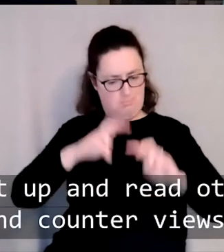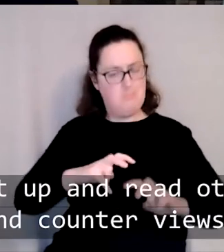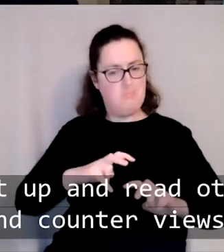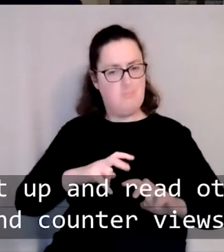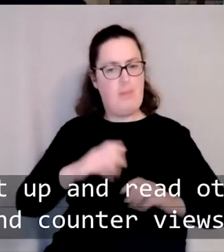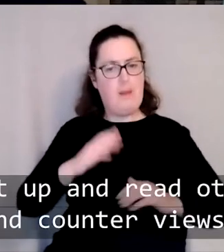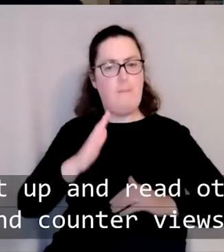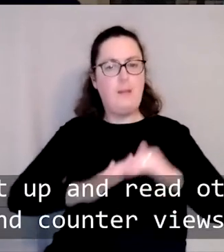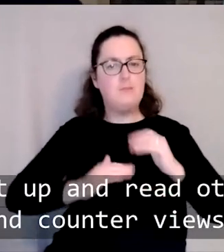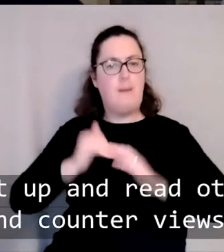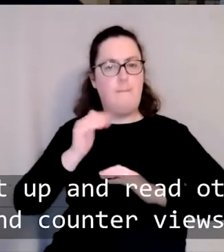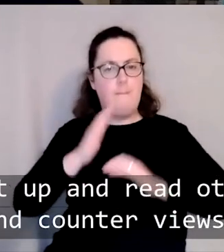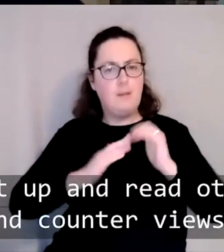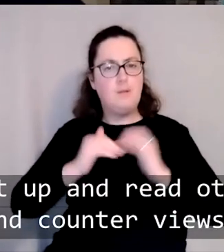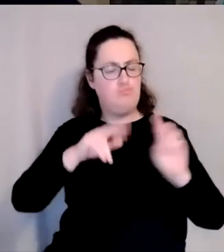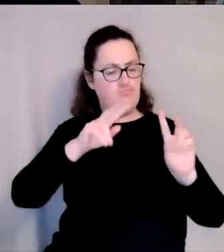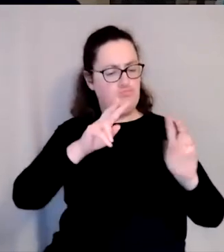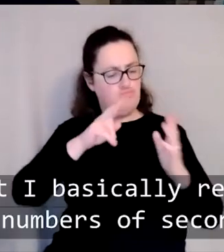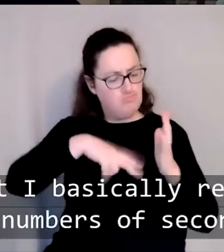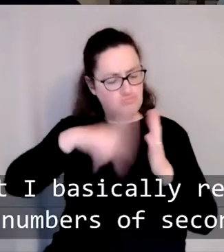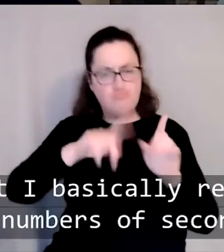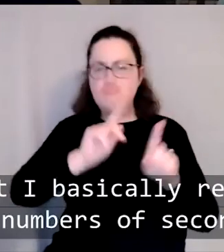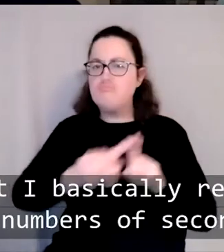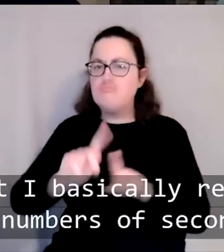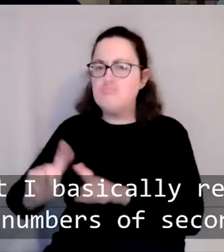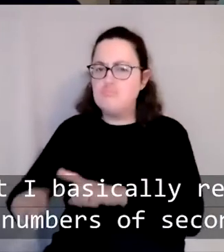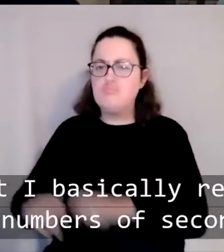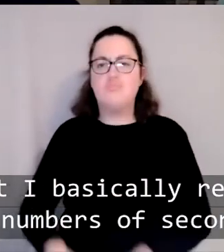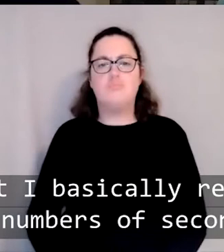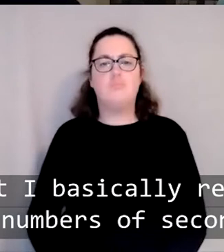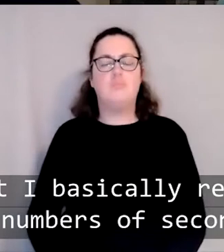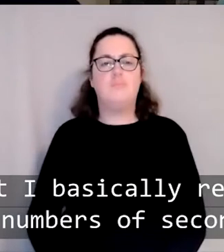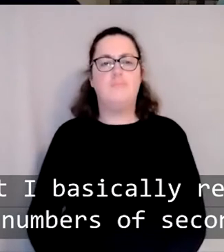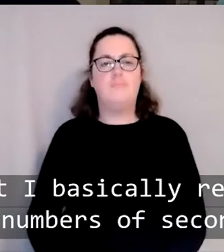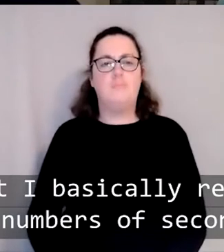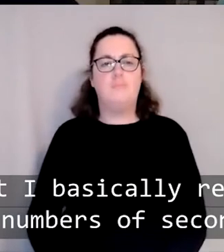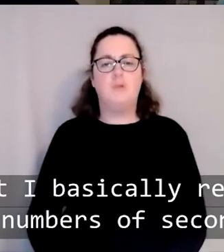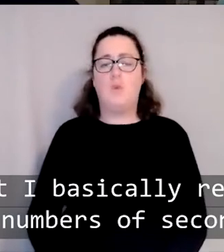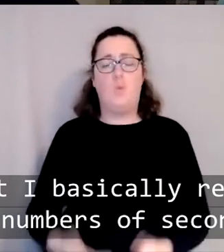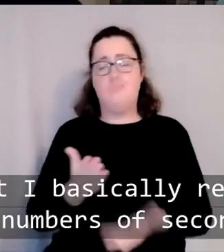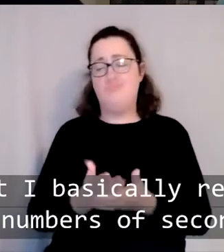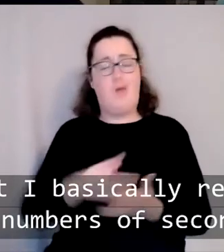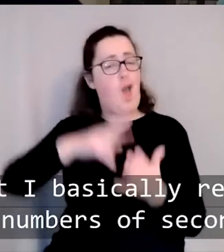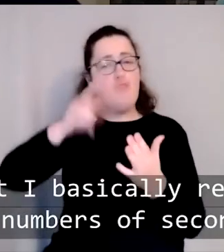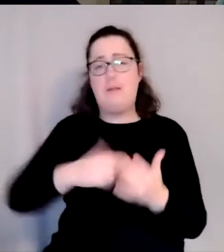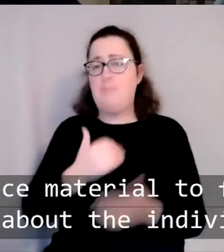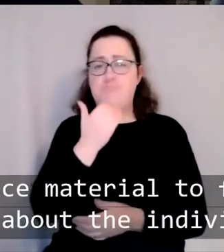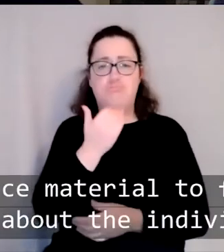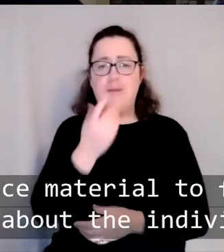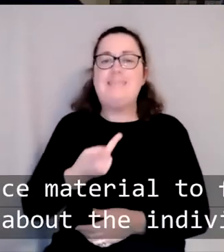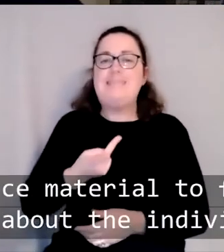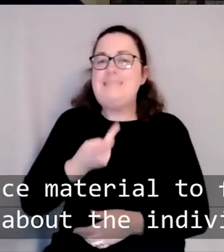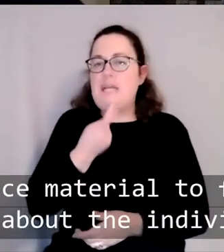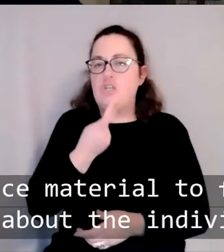and read others and counter views. But I basically read vast numbers of kind of secondary